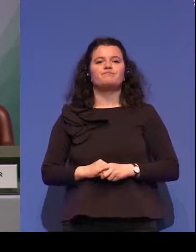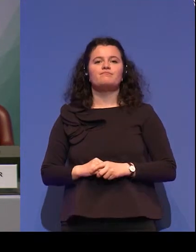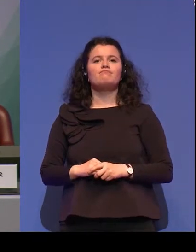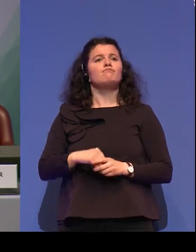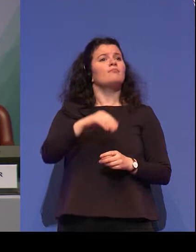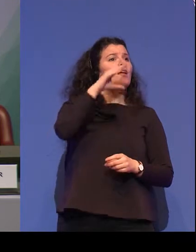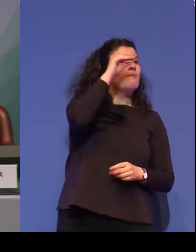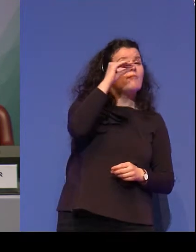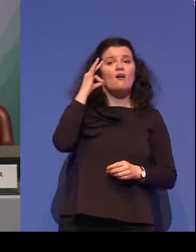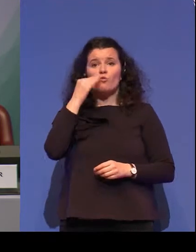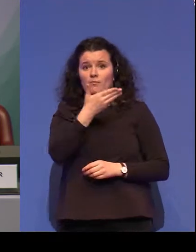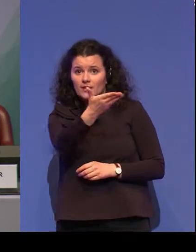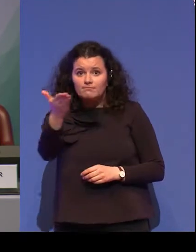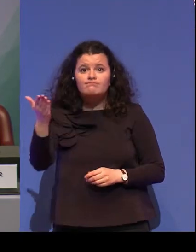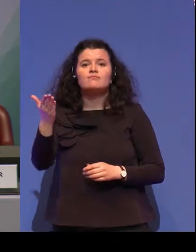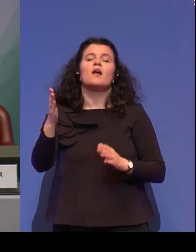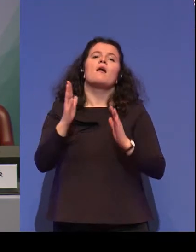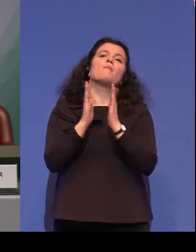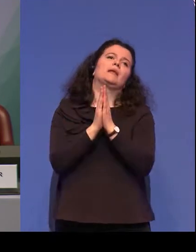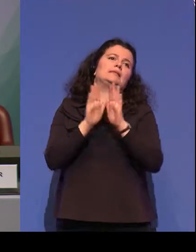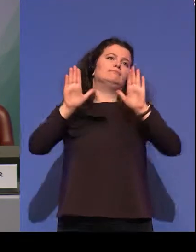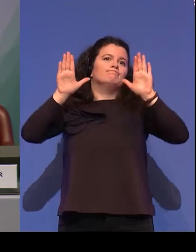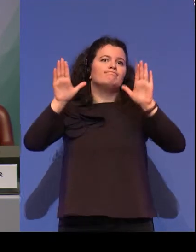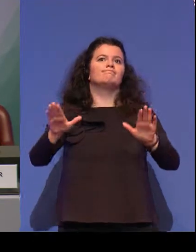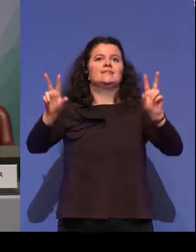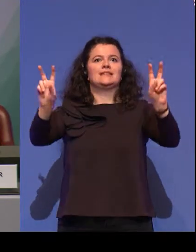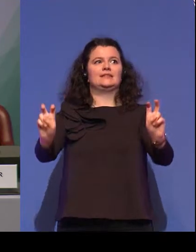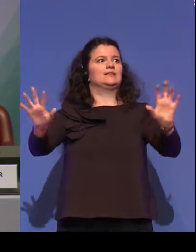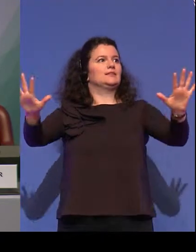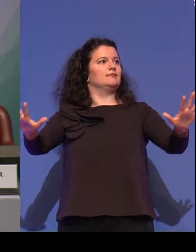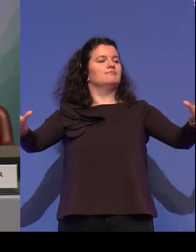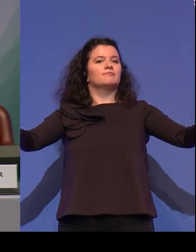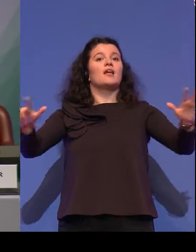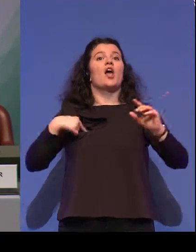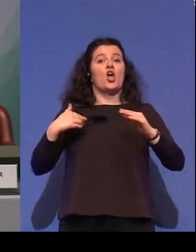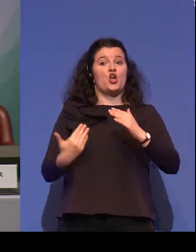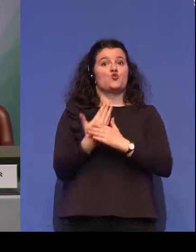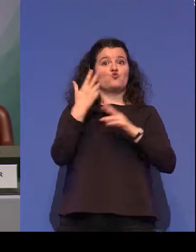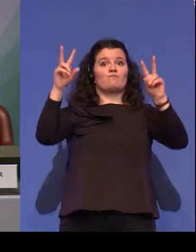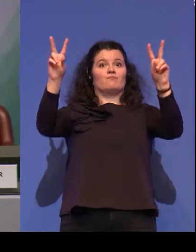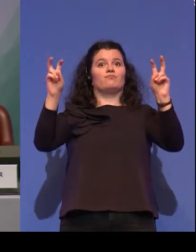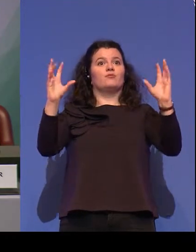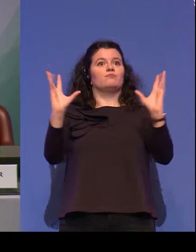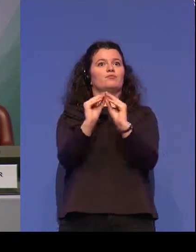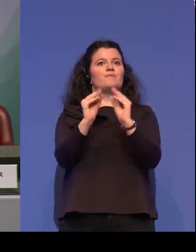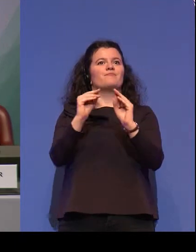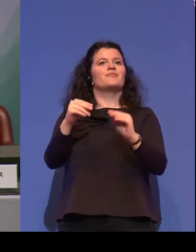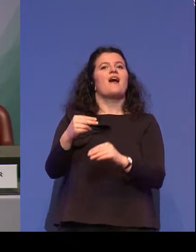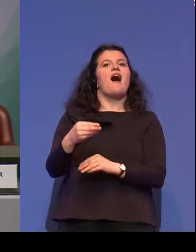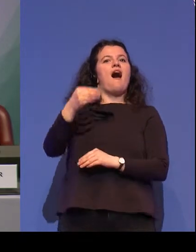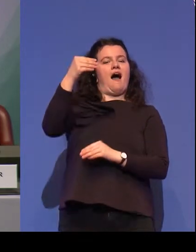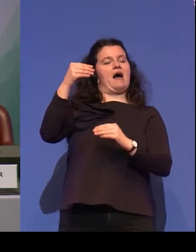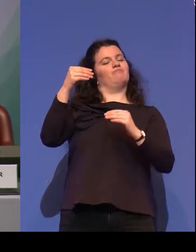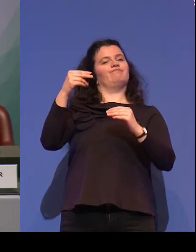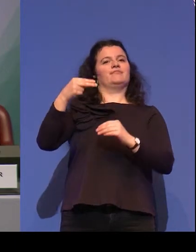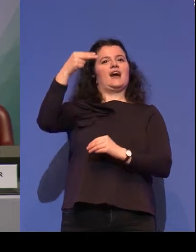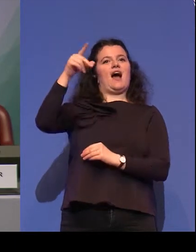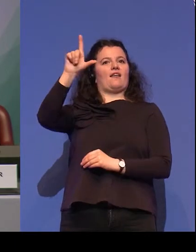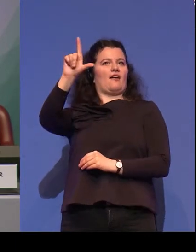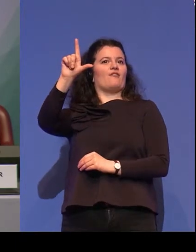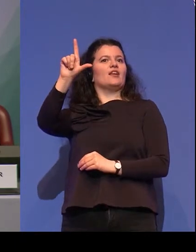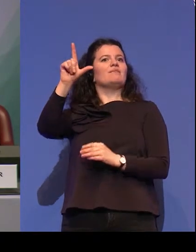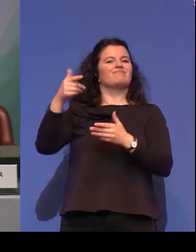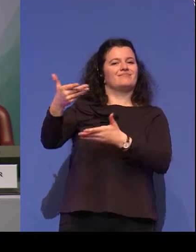all participants to remain seated for the next session, which is the High-Level Dialogue 1, Progress